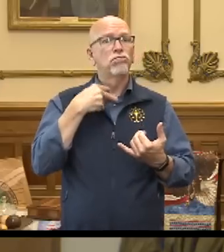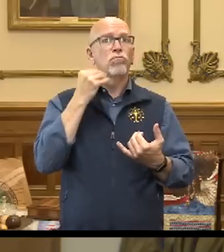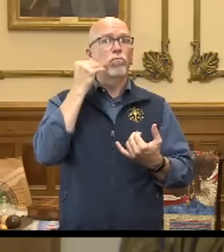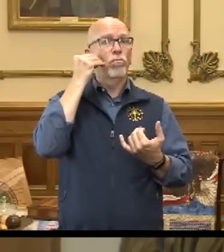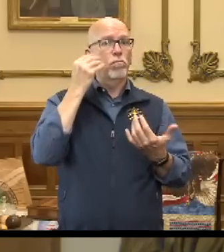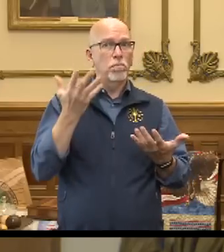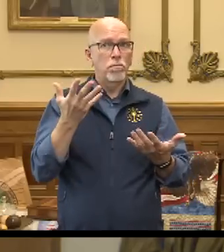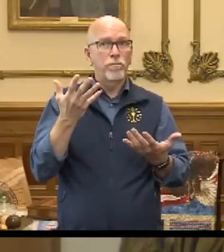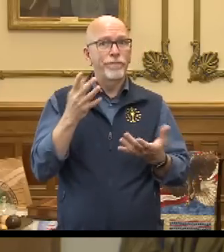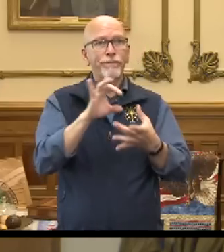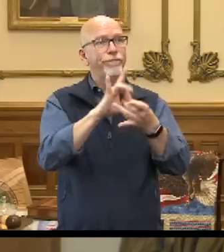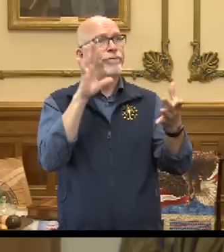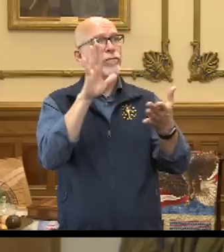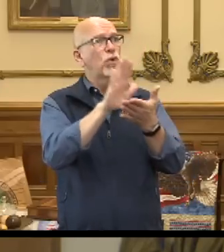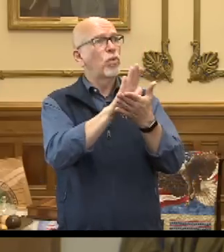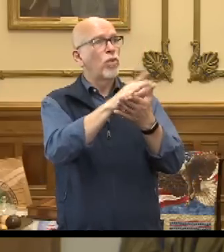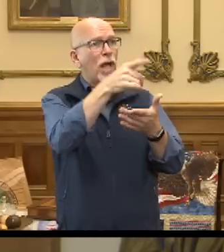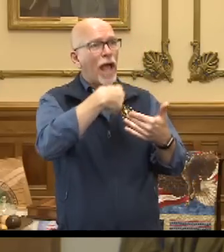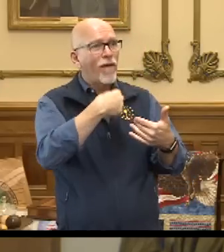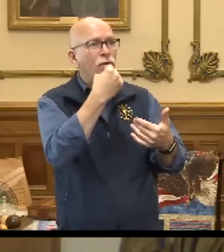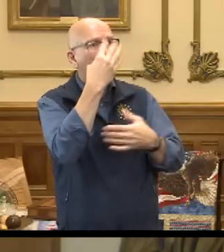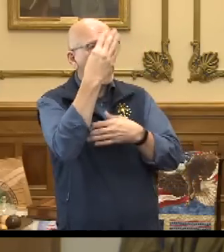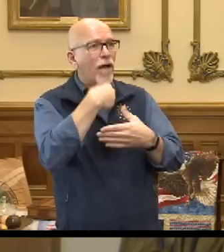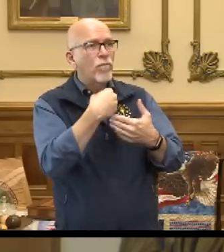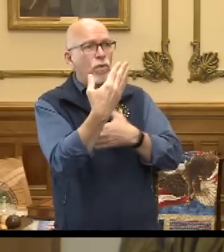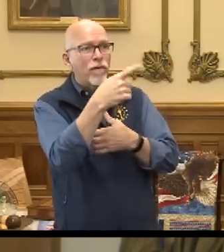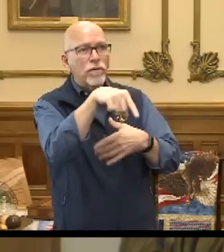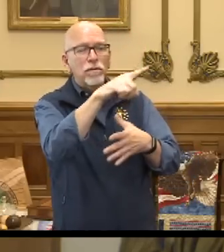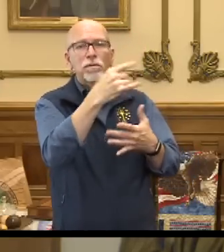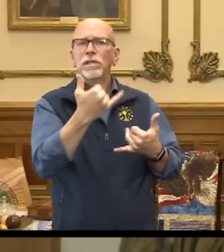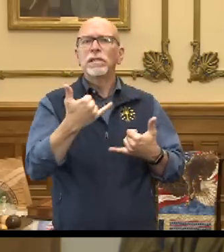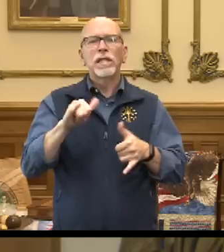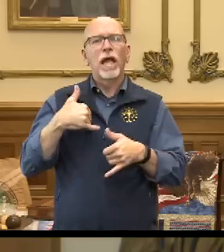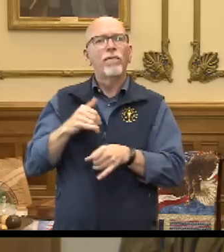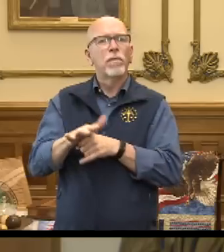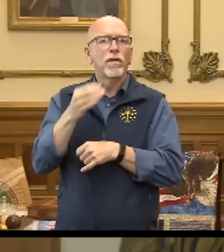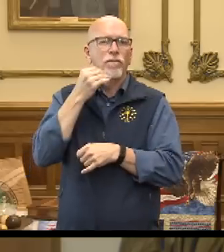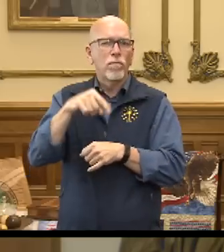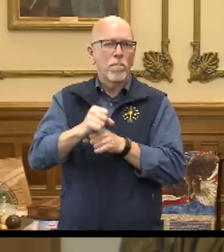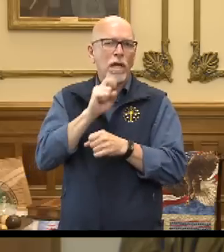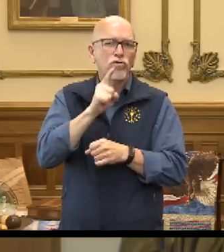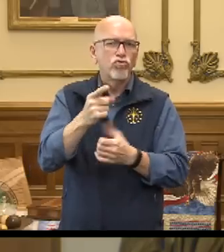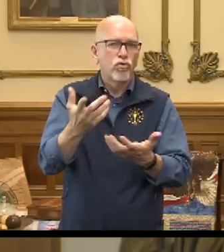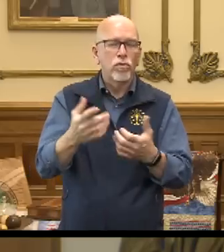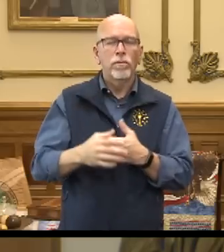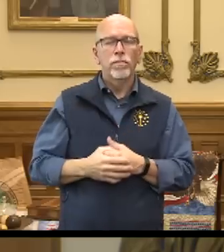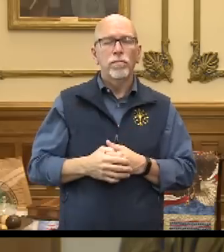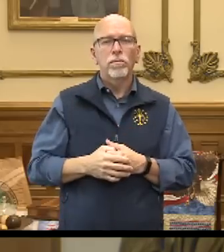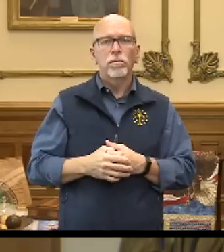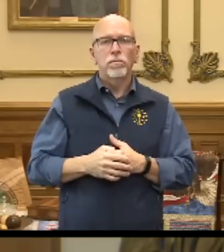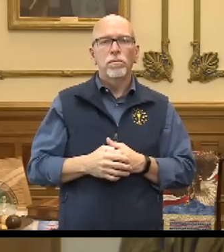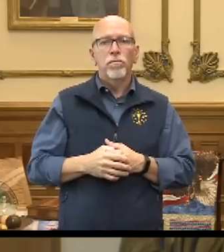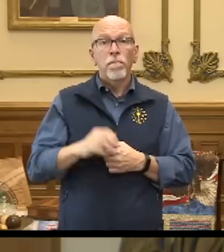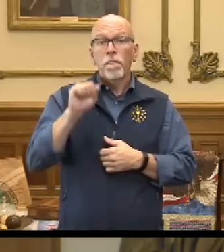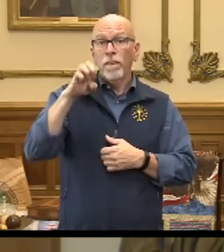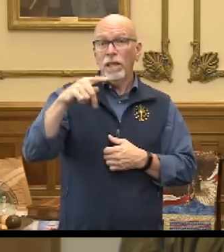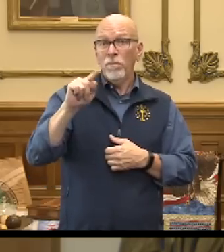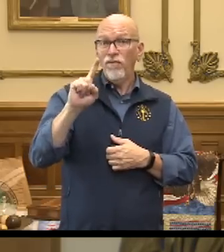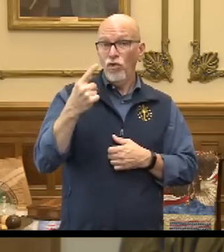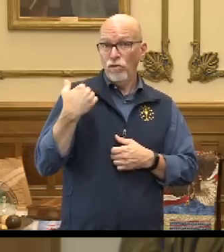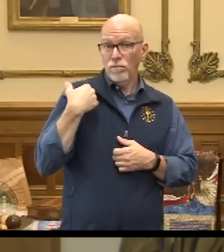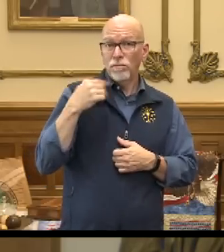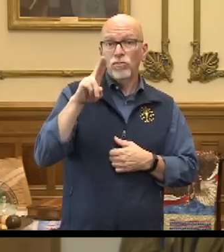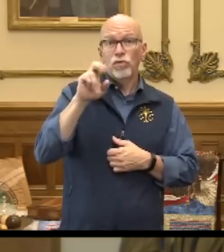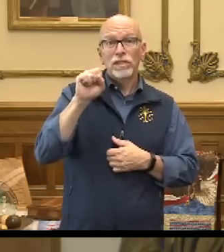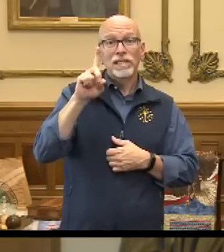and away from the services that schools provide still had access to ample food every single day. On September 1st, the